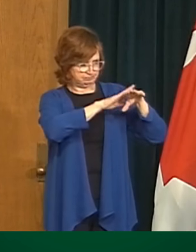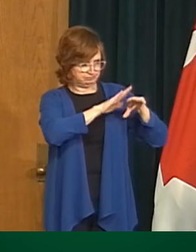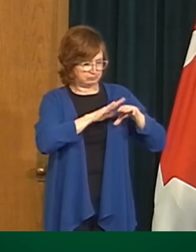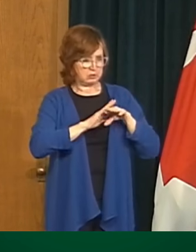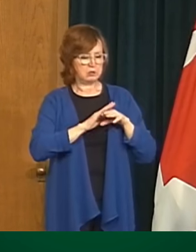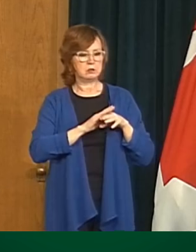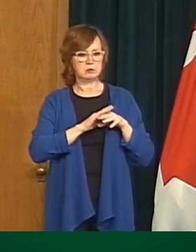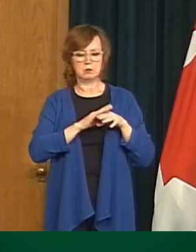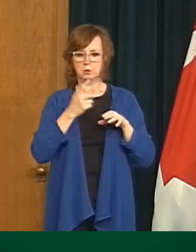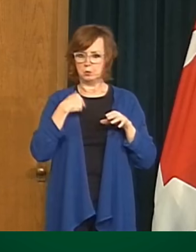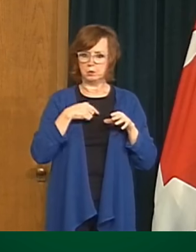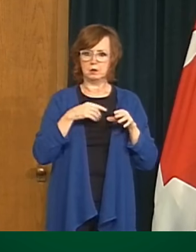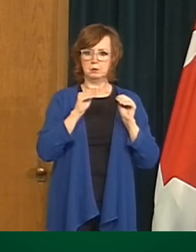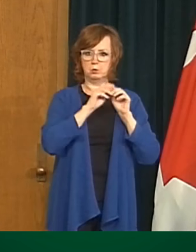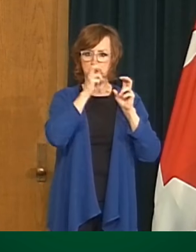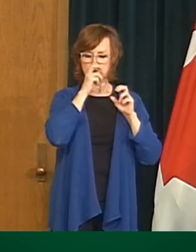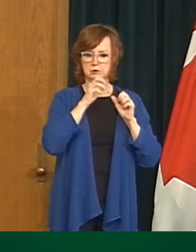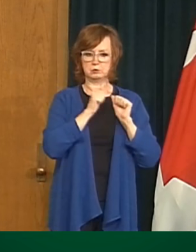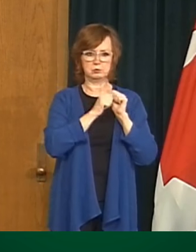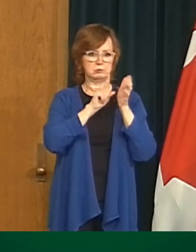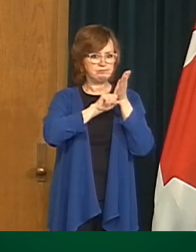Do you have a follow-up, Ashley?